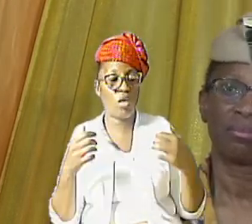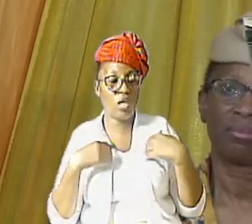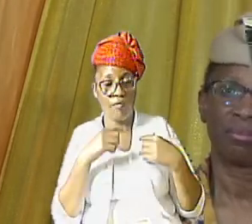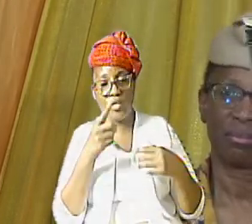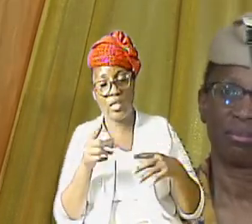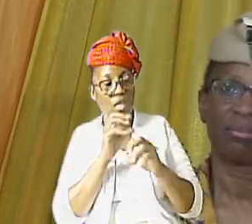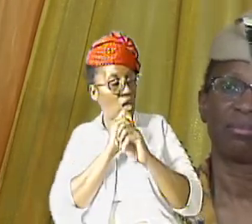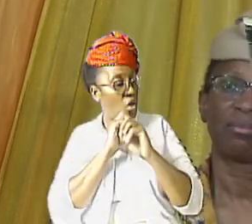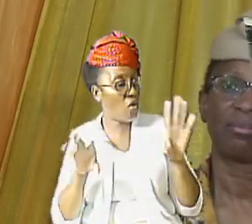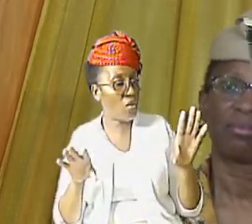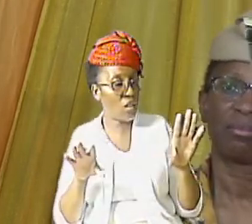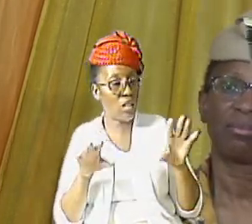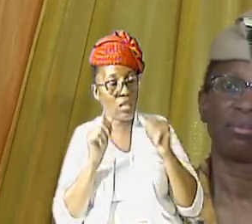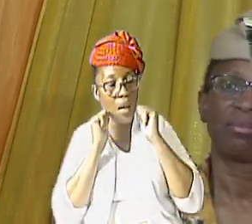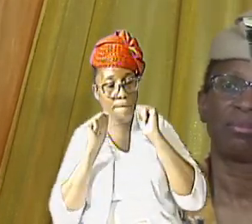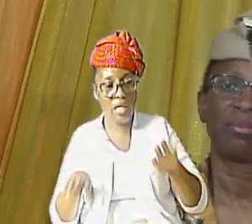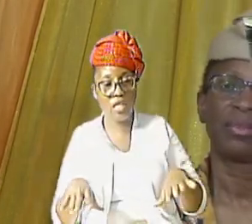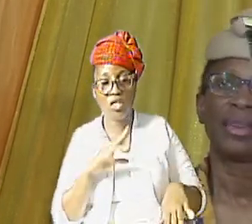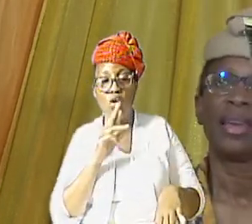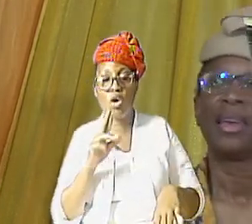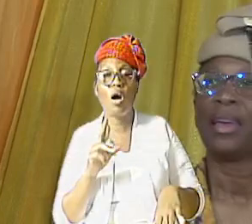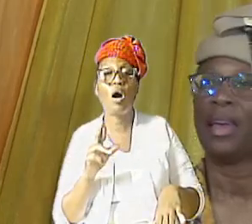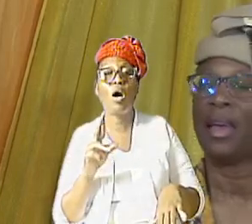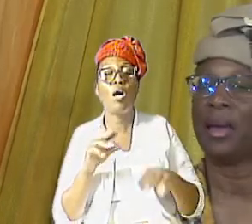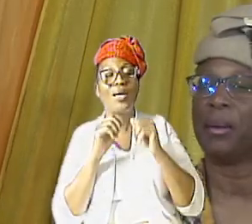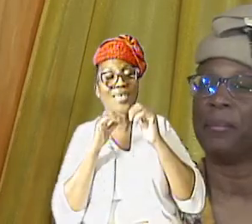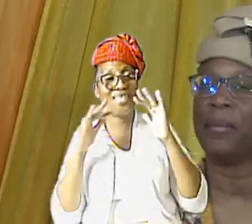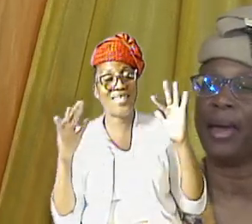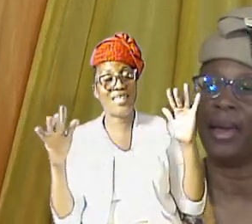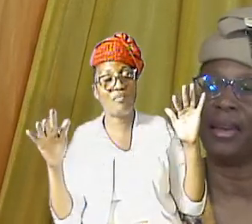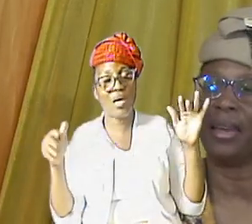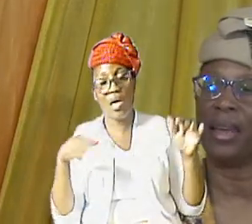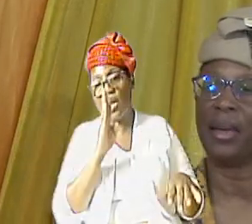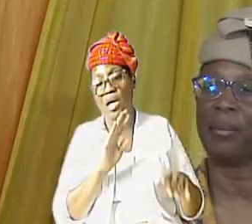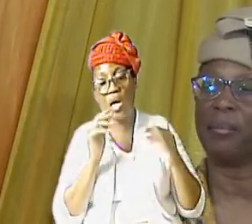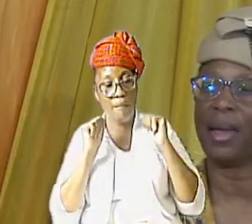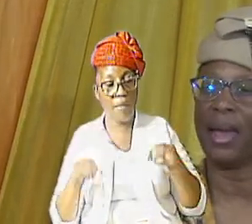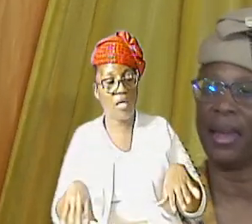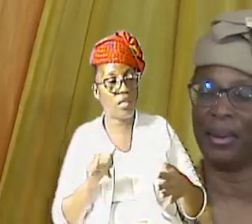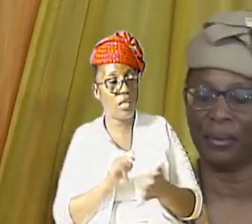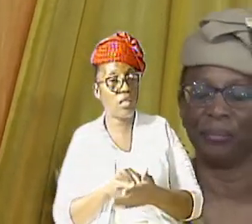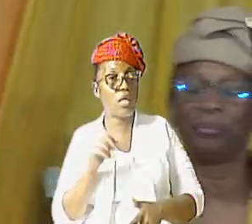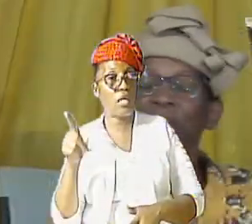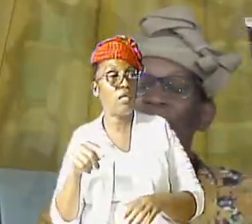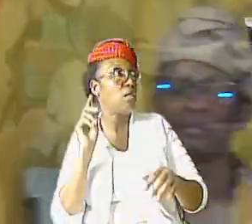bless you, or just a smile or something, we will do something for you. And God bless you. That's my testimony in Jesus' name.